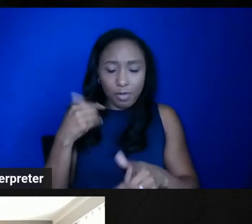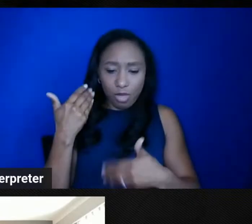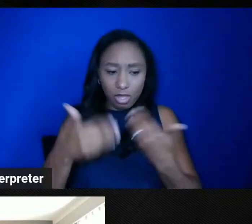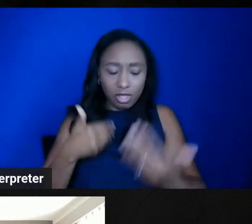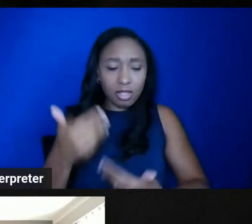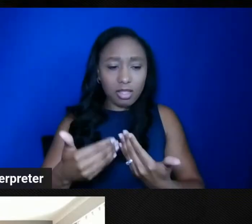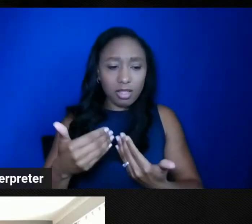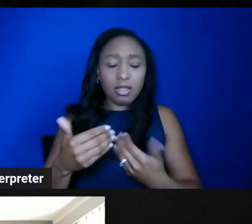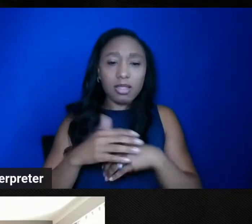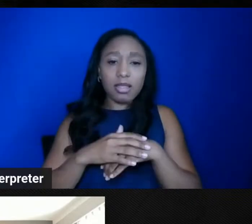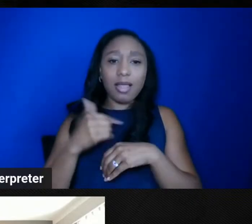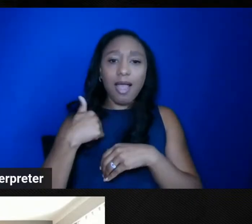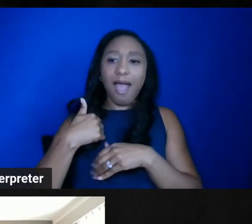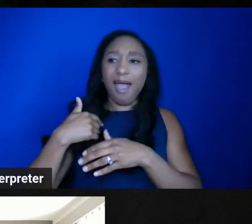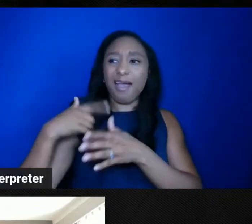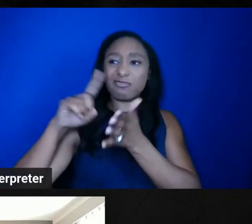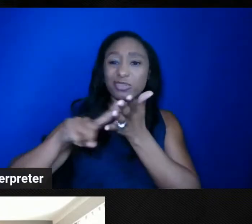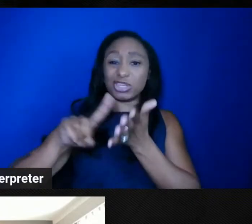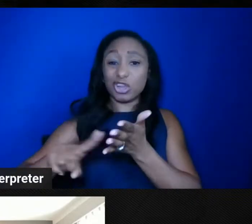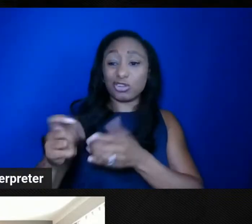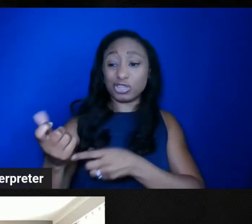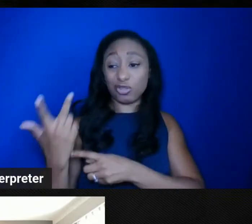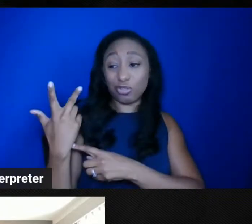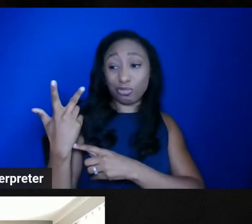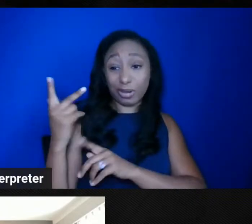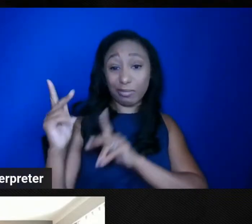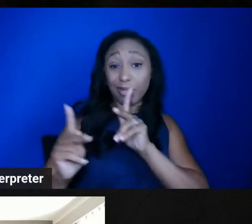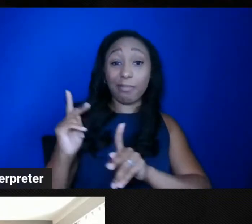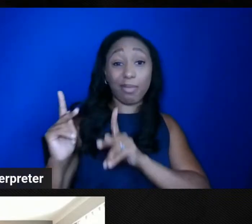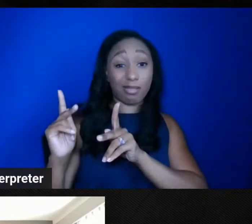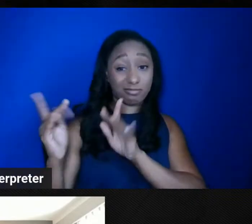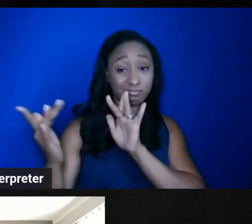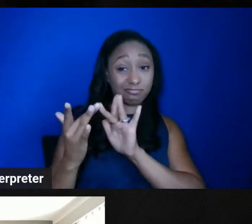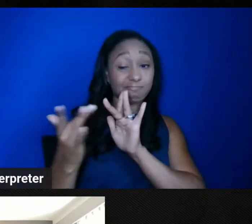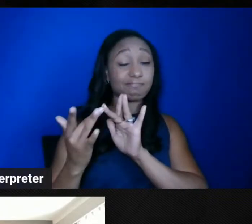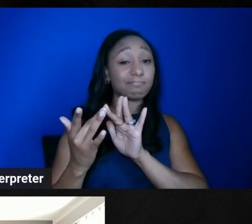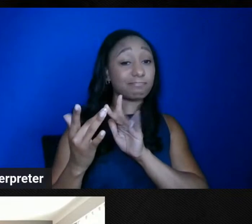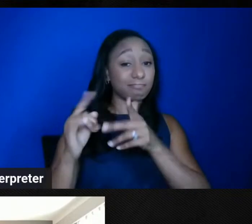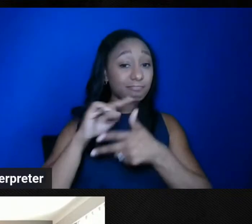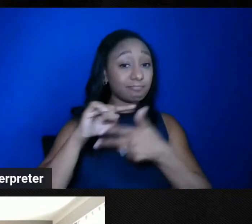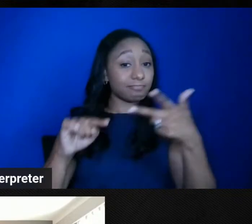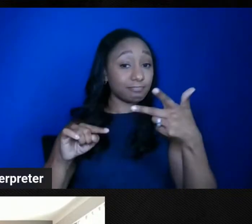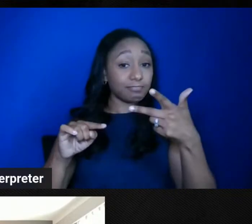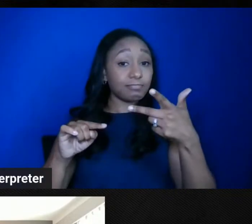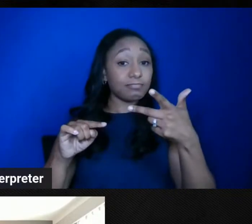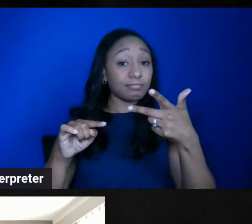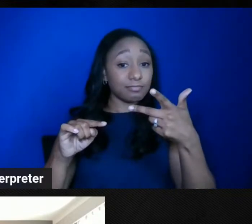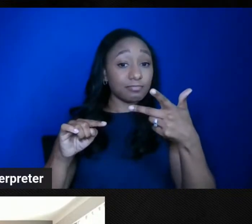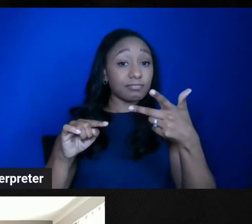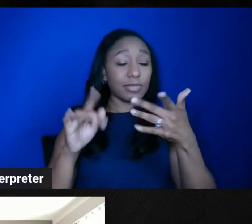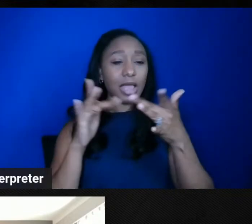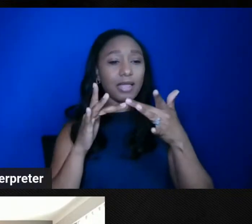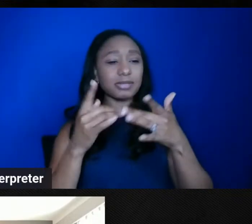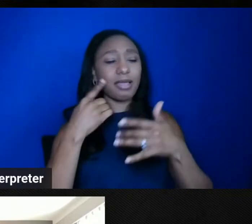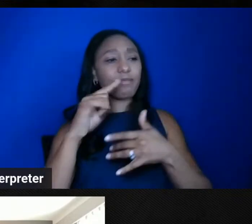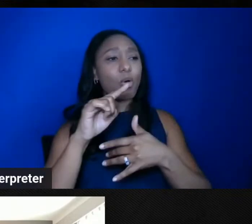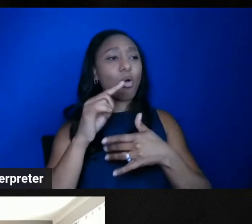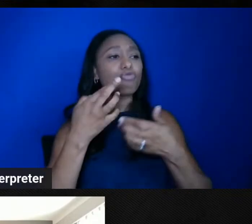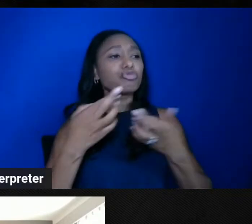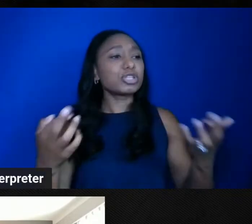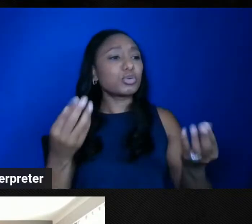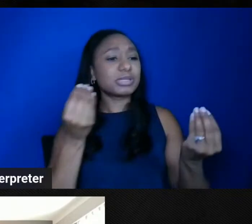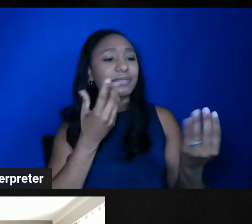of sources. I turned to accounts written by other survivors who'd made similar journeys.